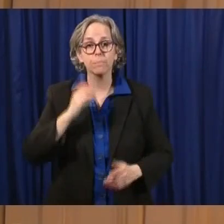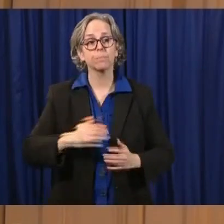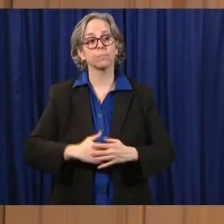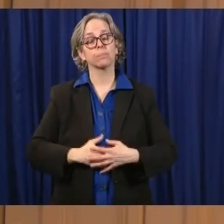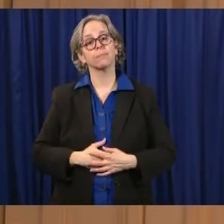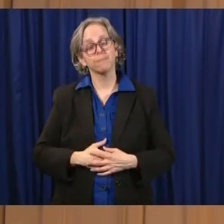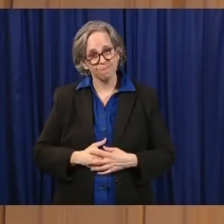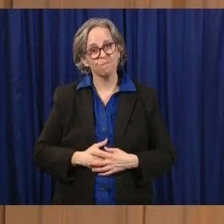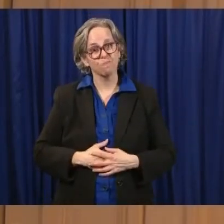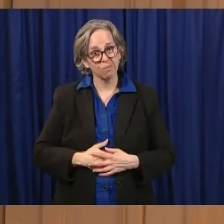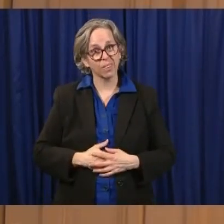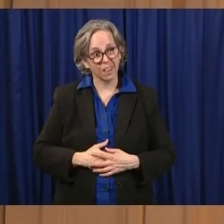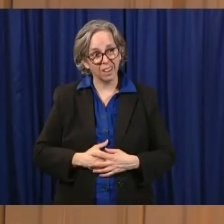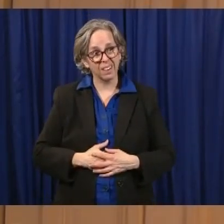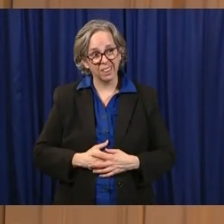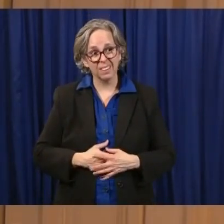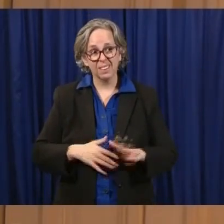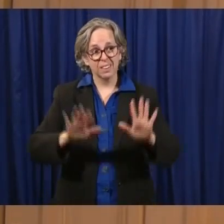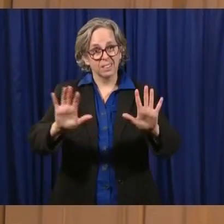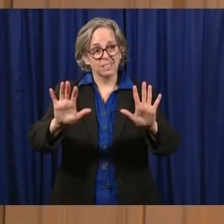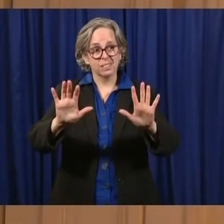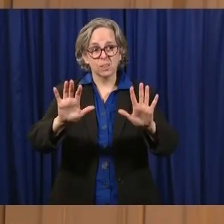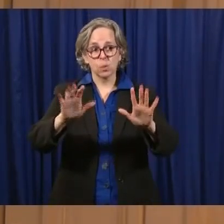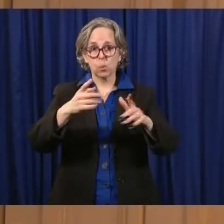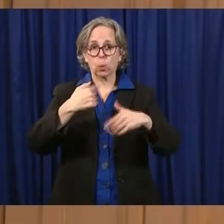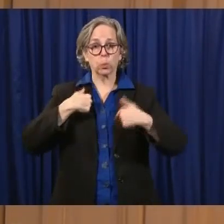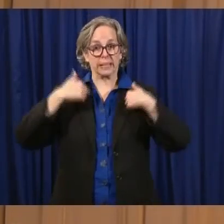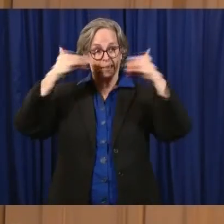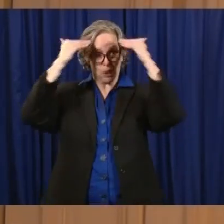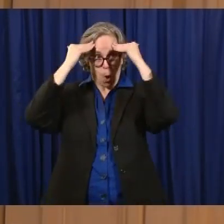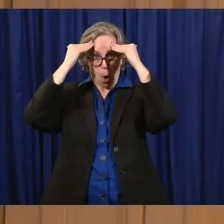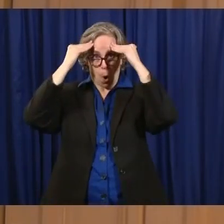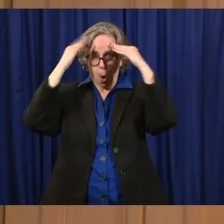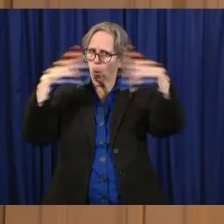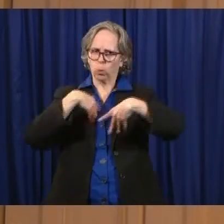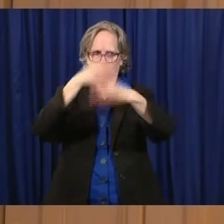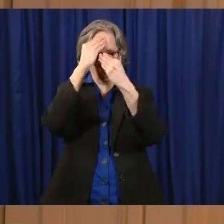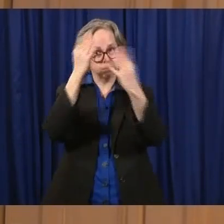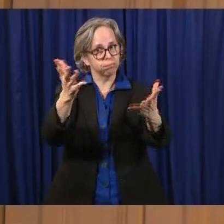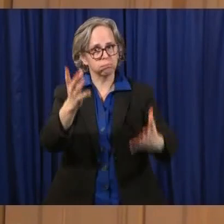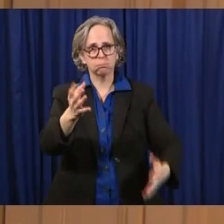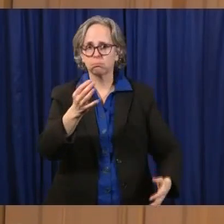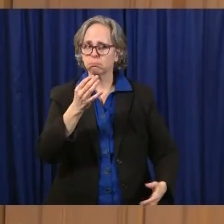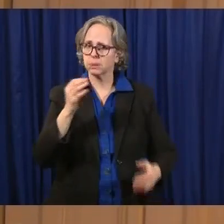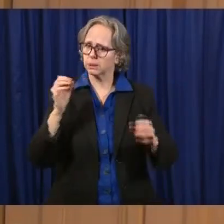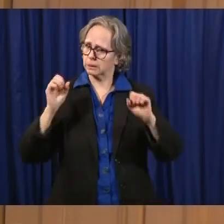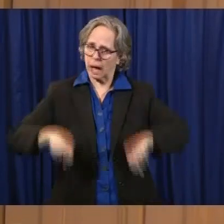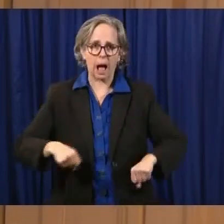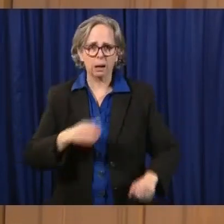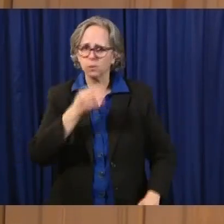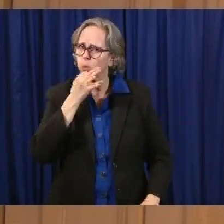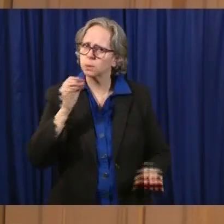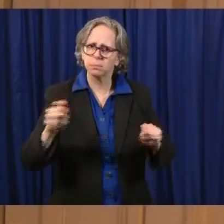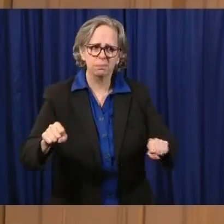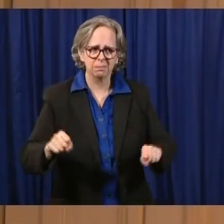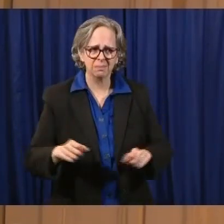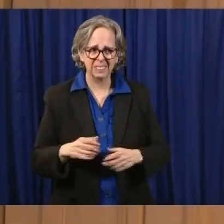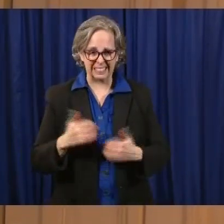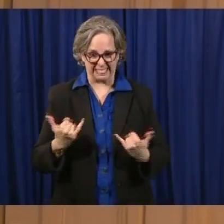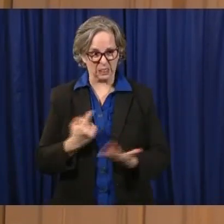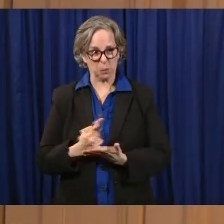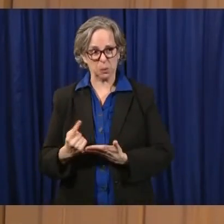we will share with you everything we know as we know it. And in this week, we're going to be sharing with you the best we